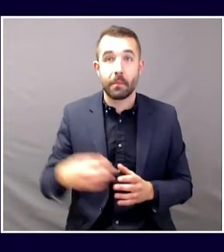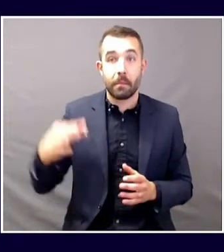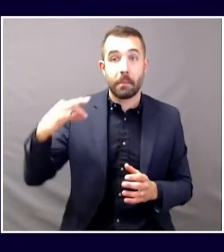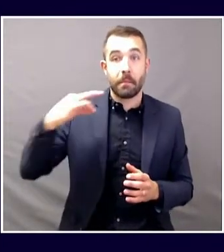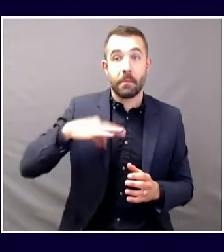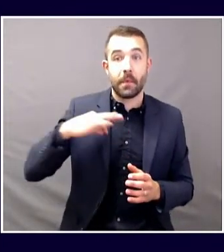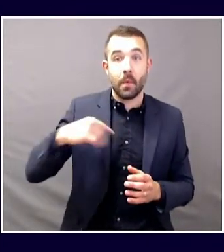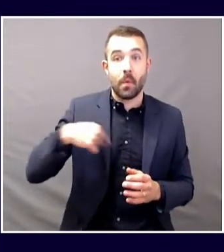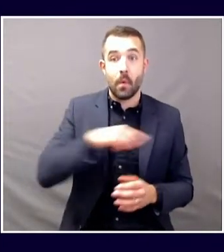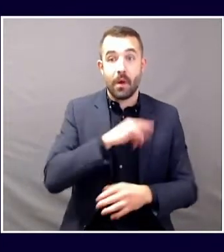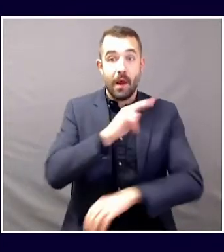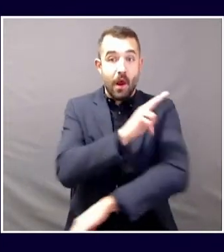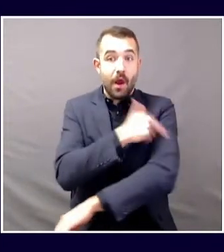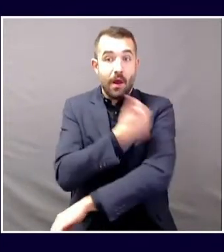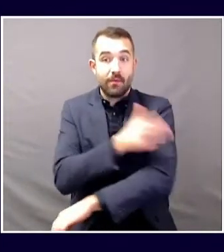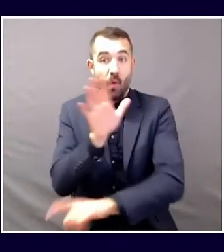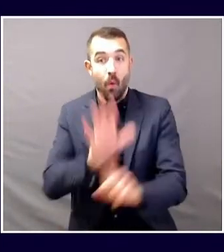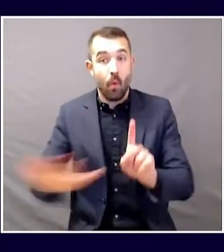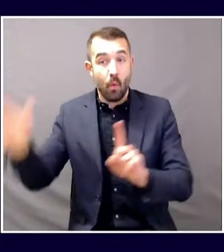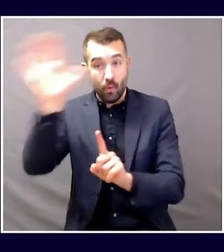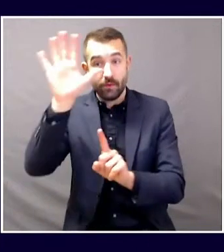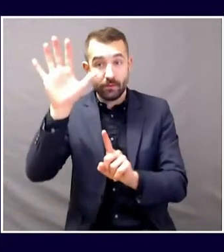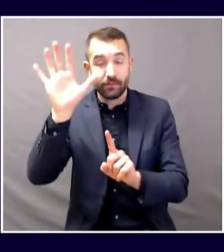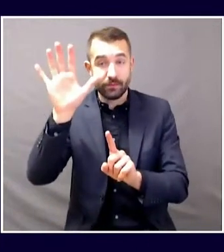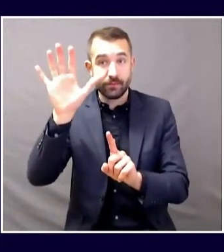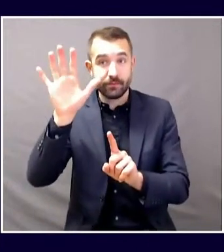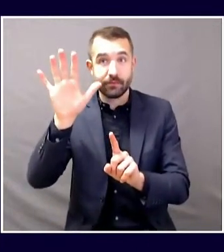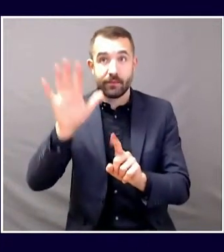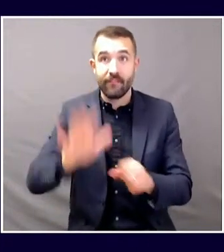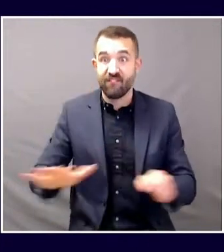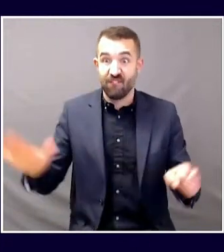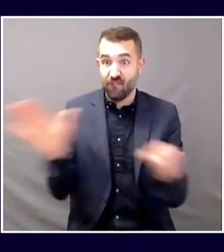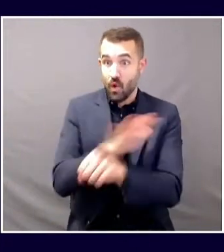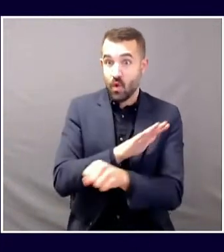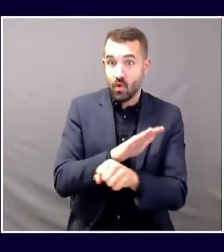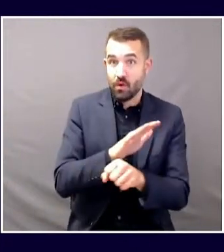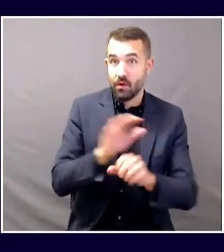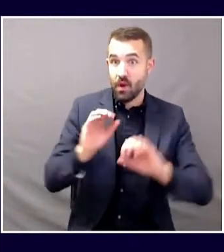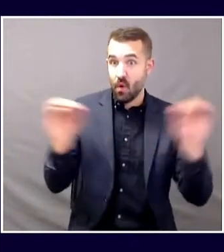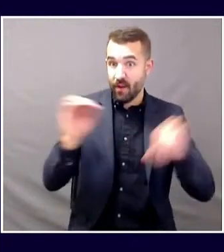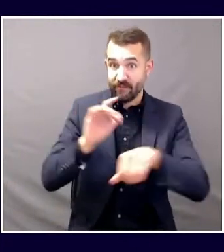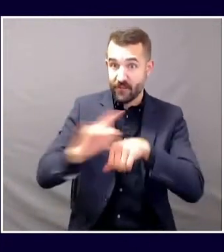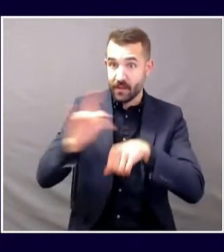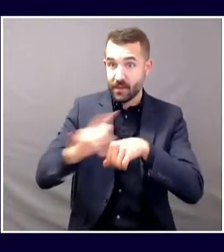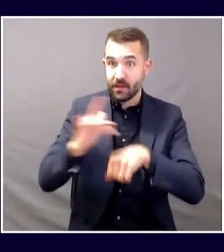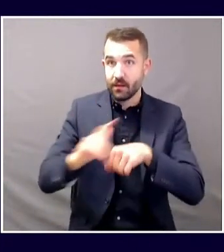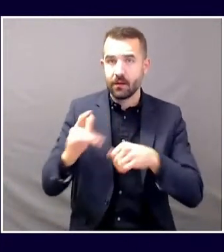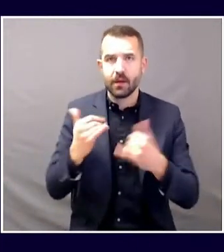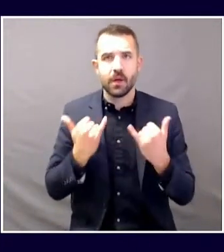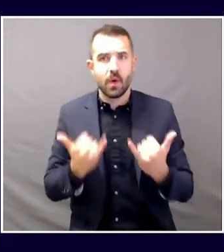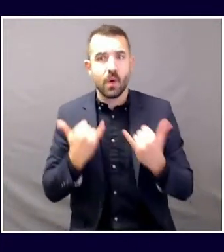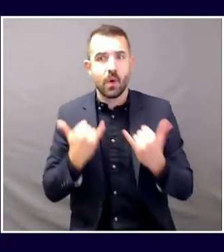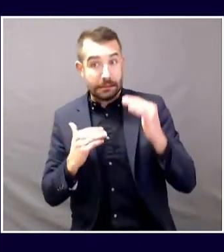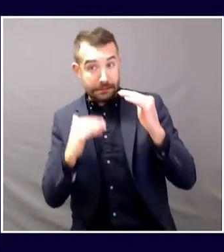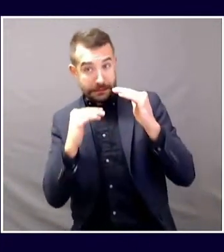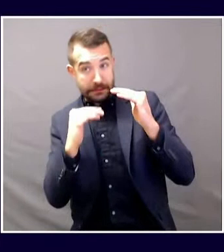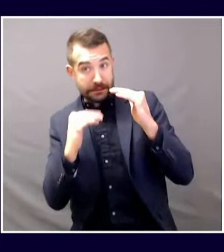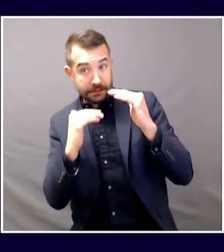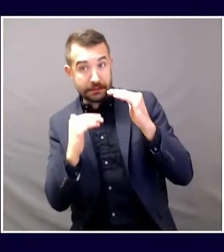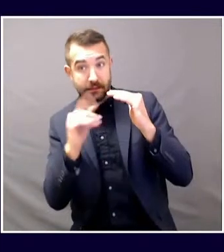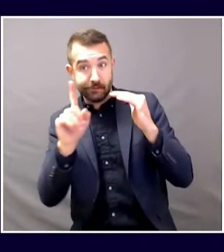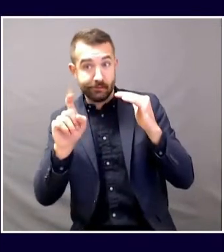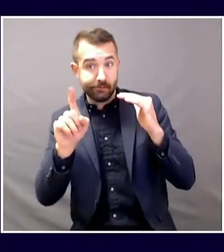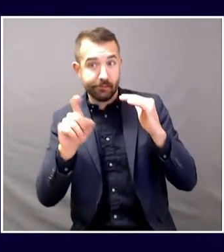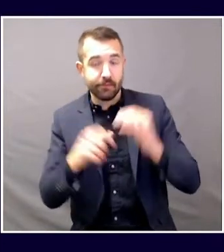to reaching sort of their full capacity of admitted COVID patients? And then also, are there any